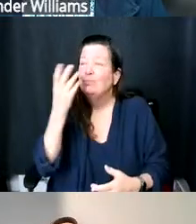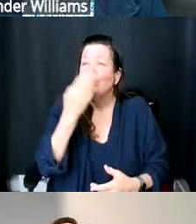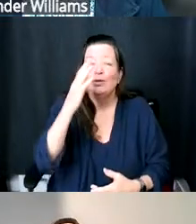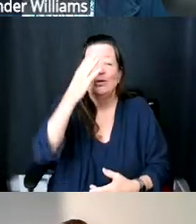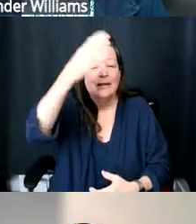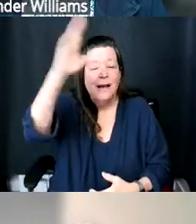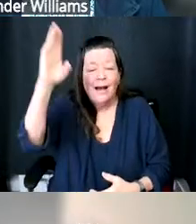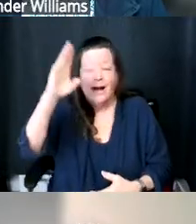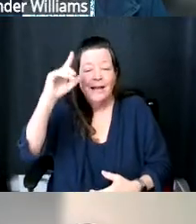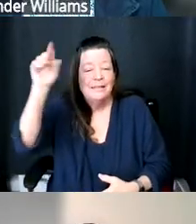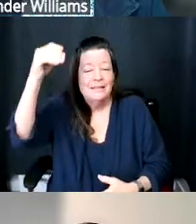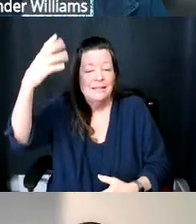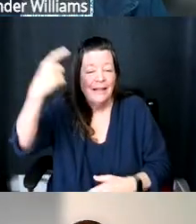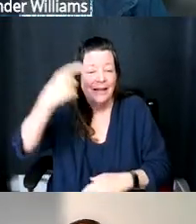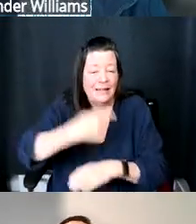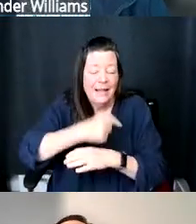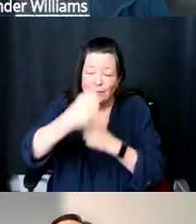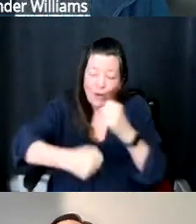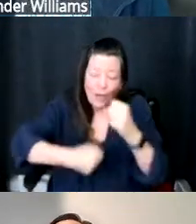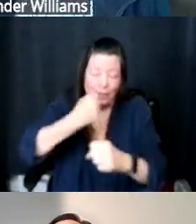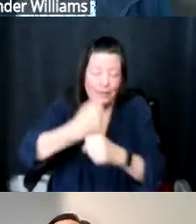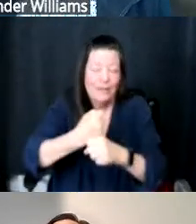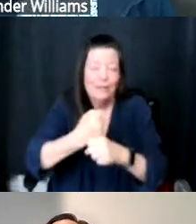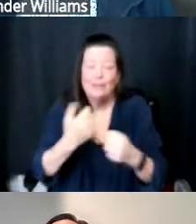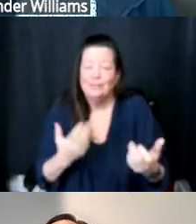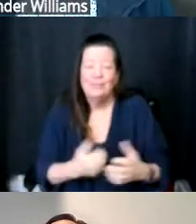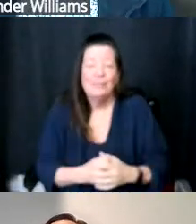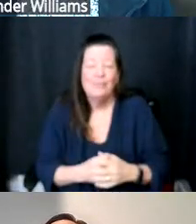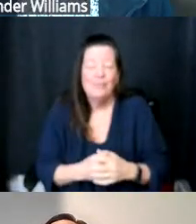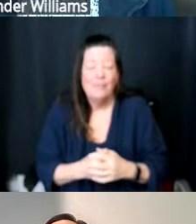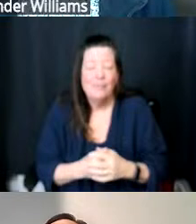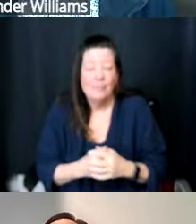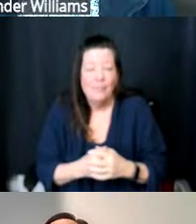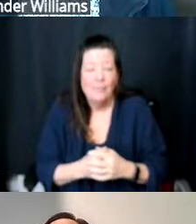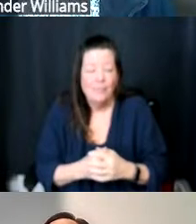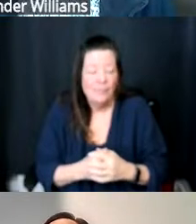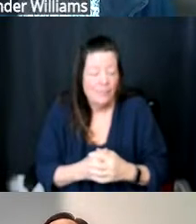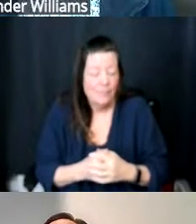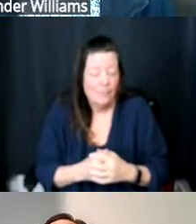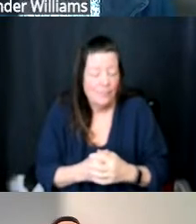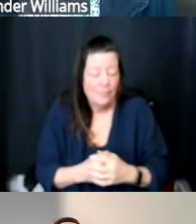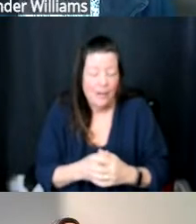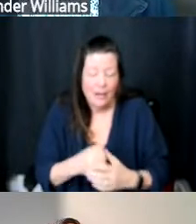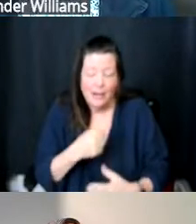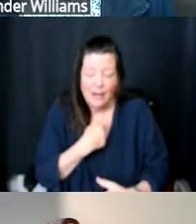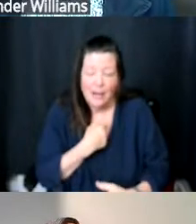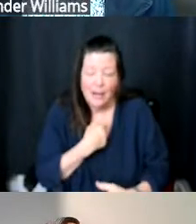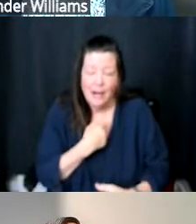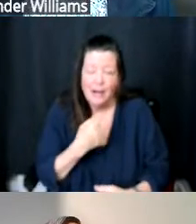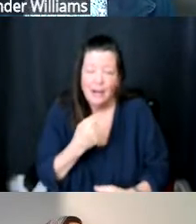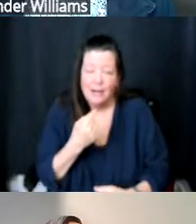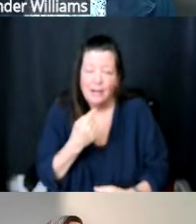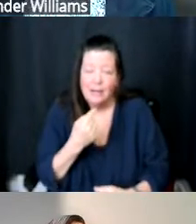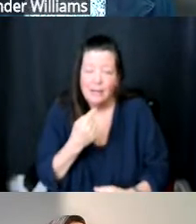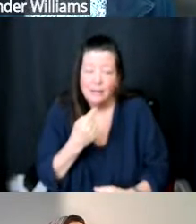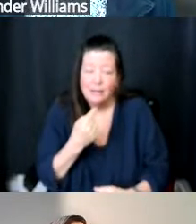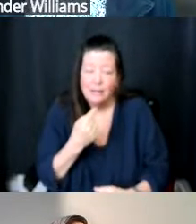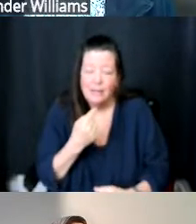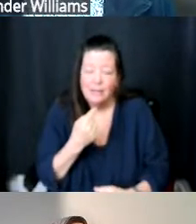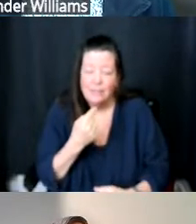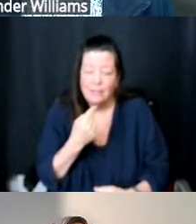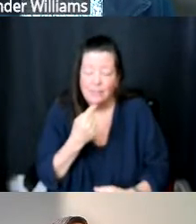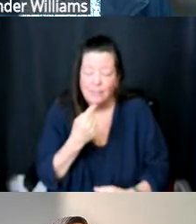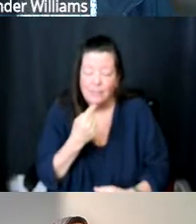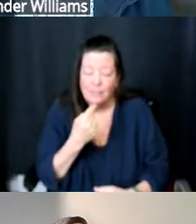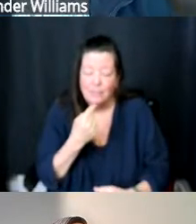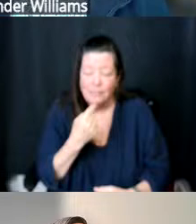year round, almost all year round. I miss some great things about